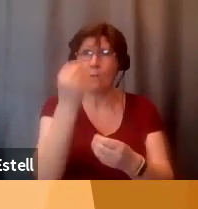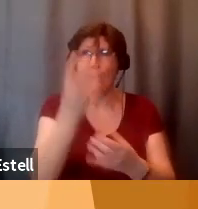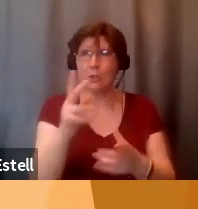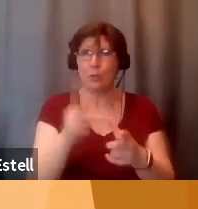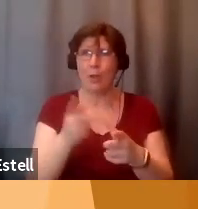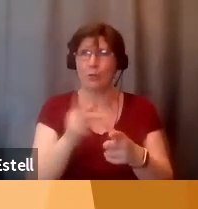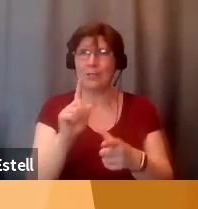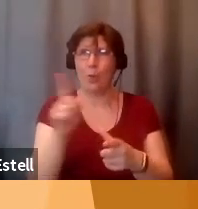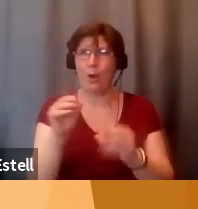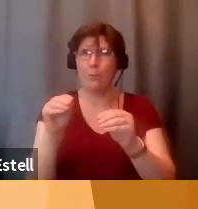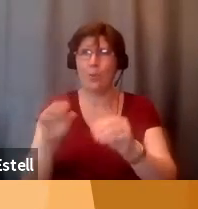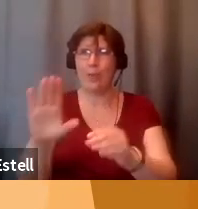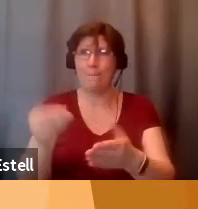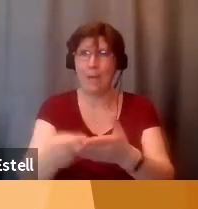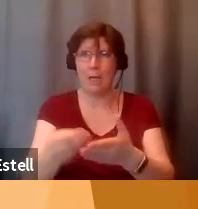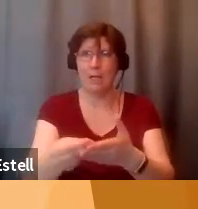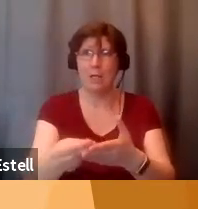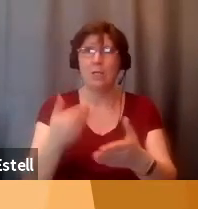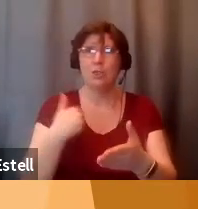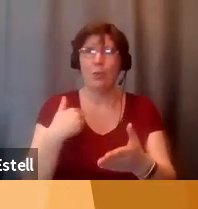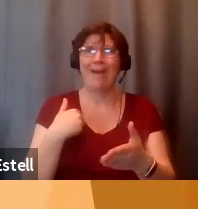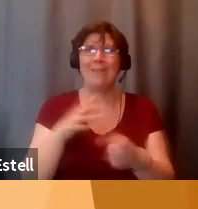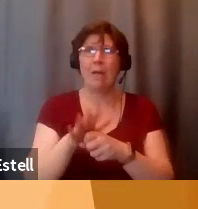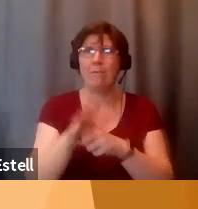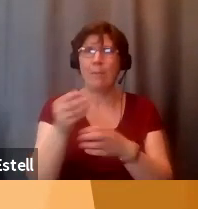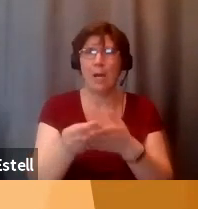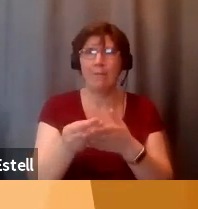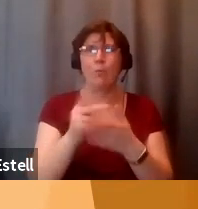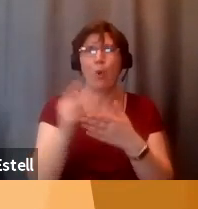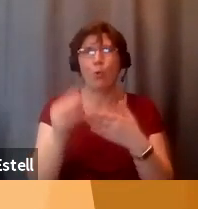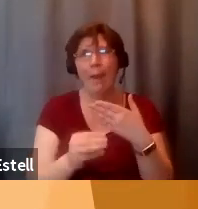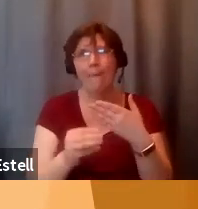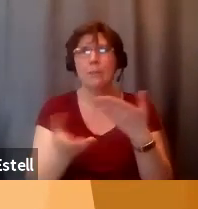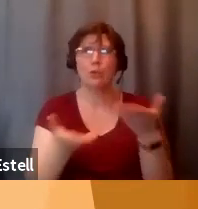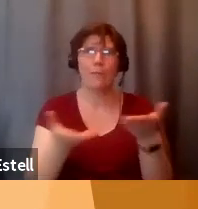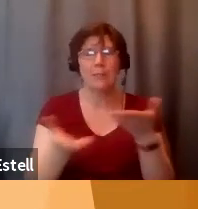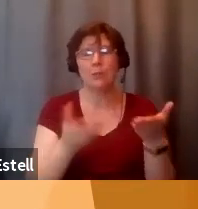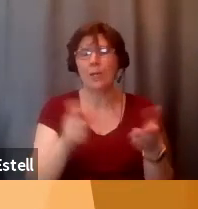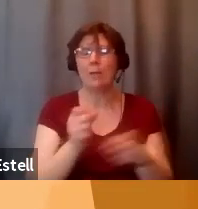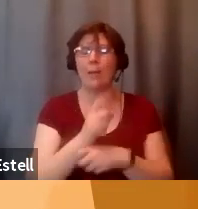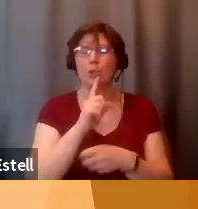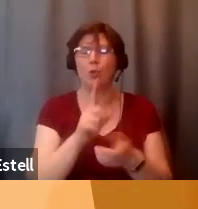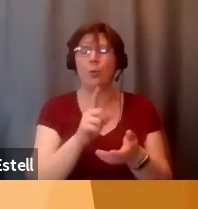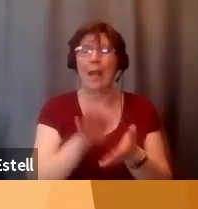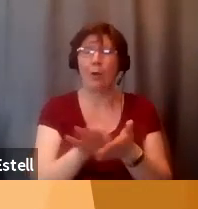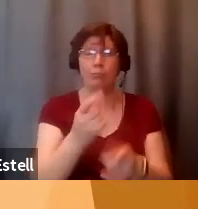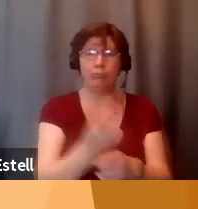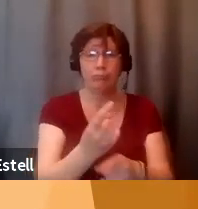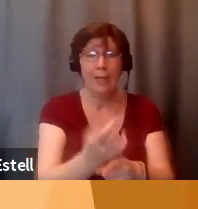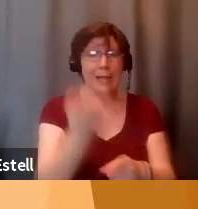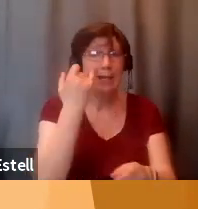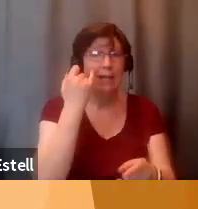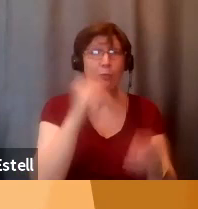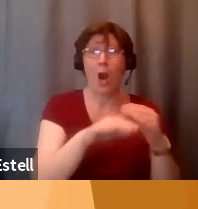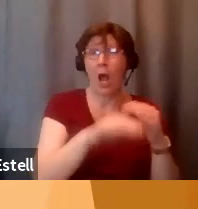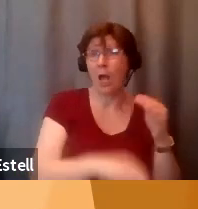so to have enough money for program and services, we need to make sure that we're counted. If we're undercounted, which means a bunch of people decide